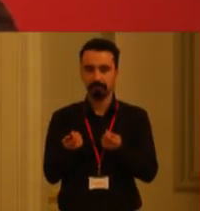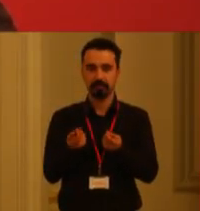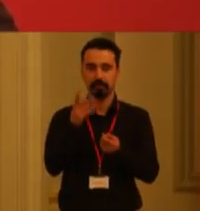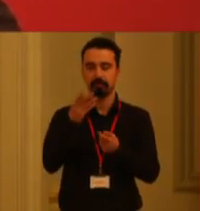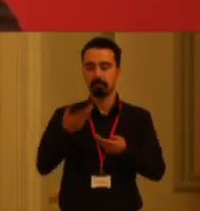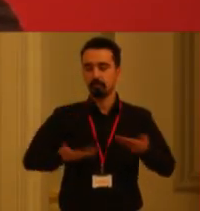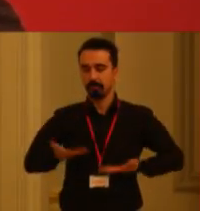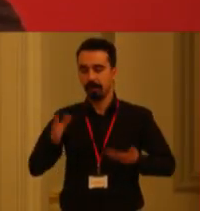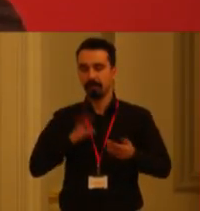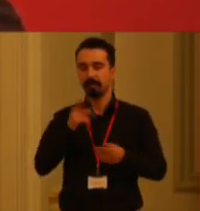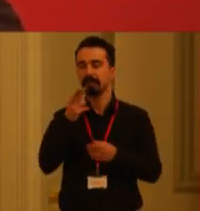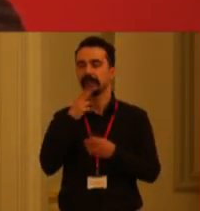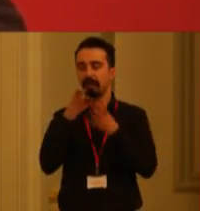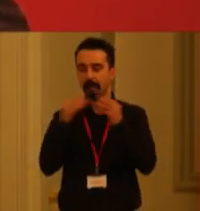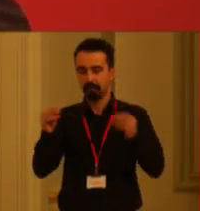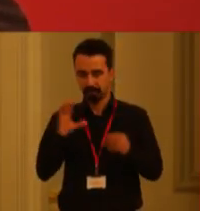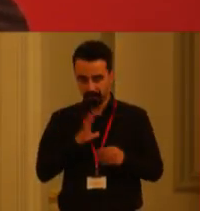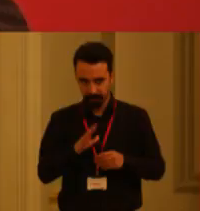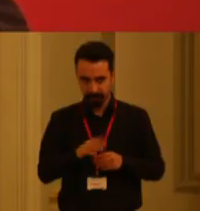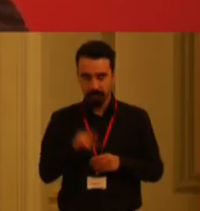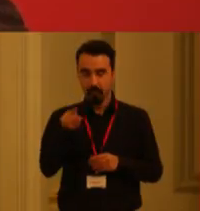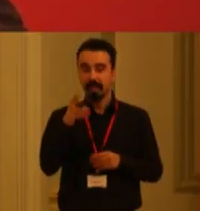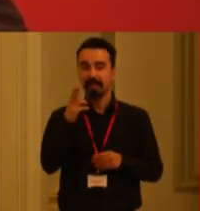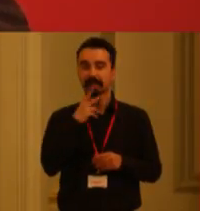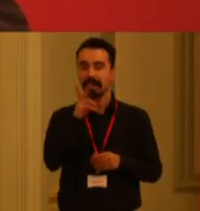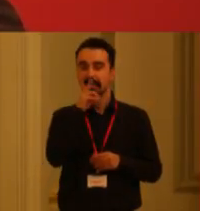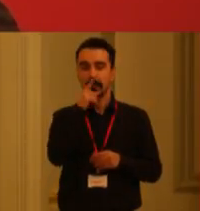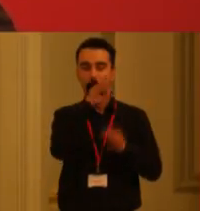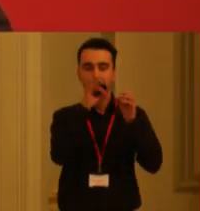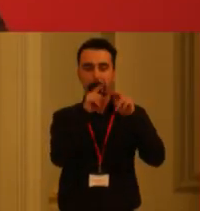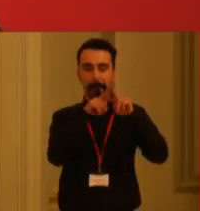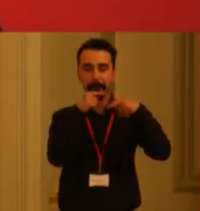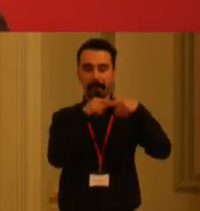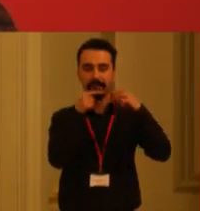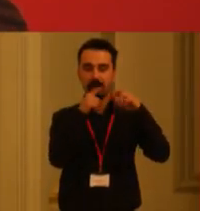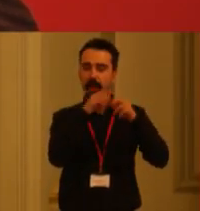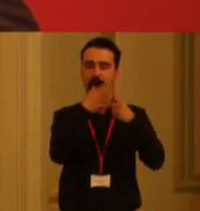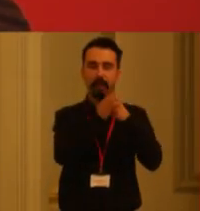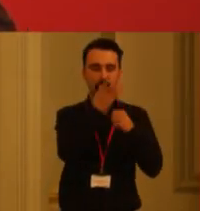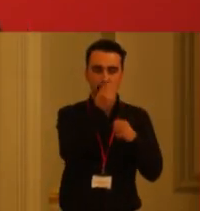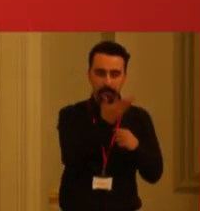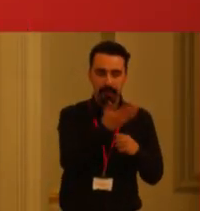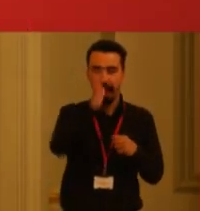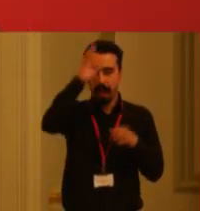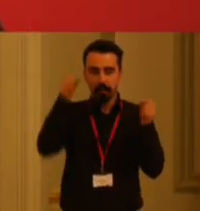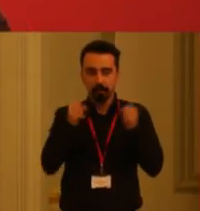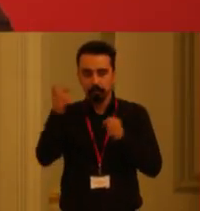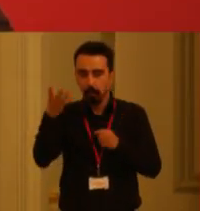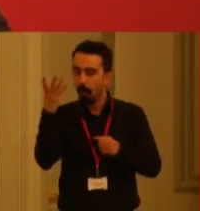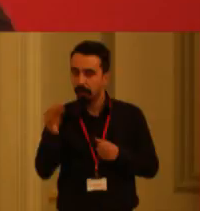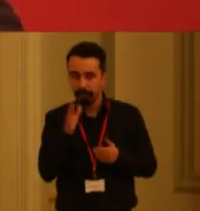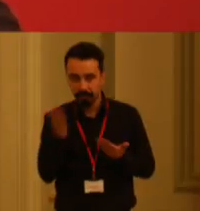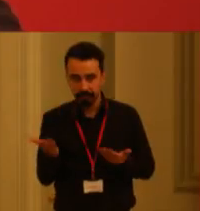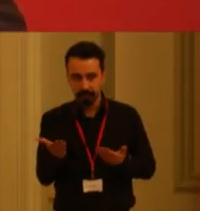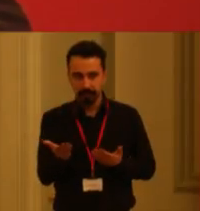family-run company or on the field, in the agricultural field. That's a lost generation. It may be in Antalya, in